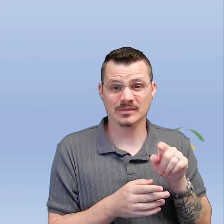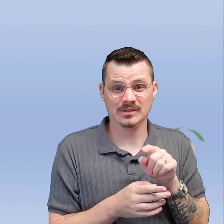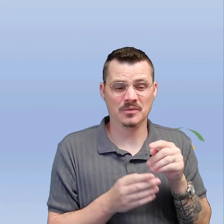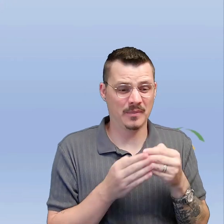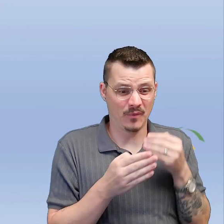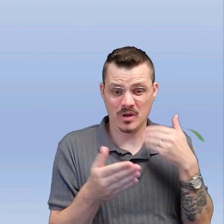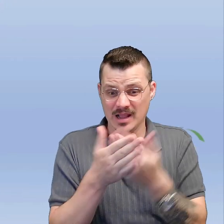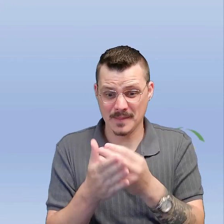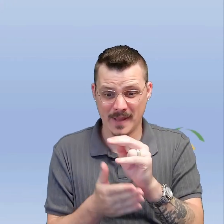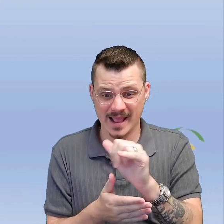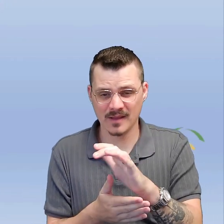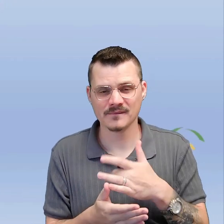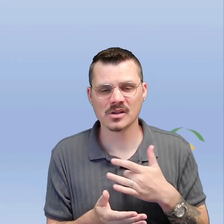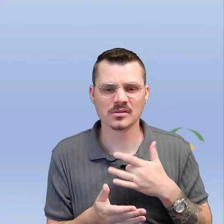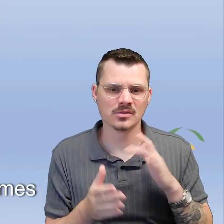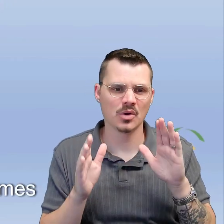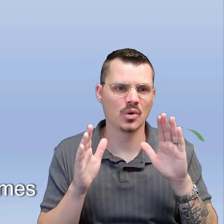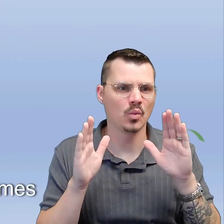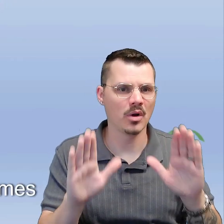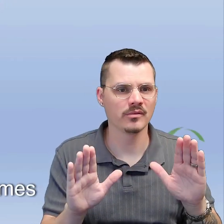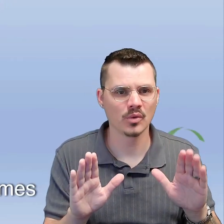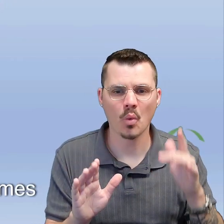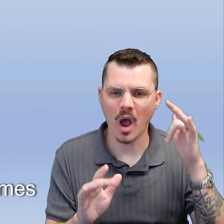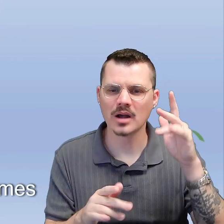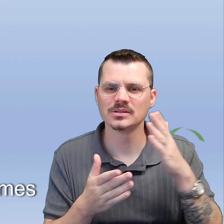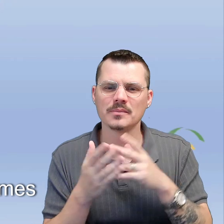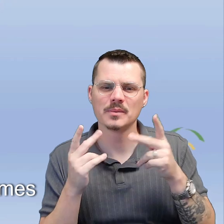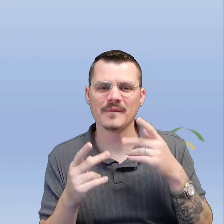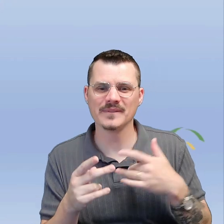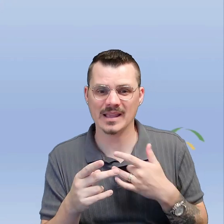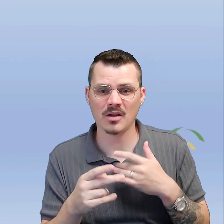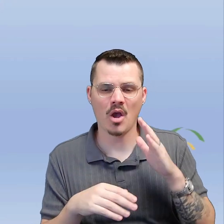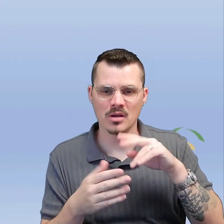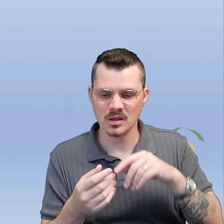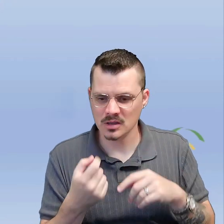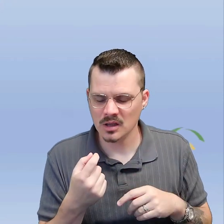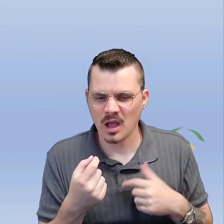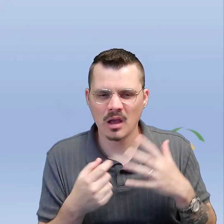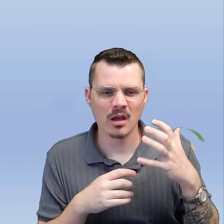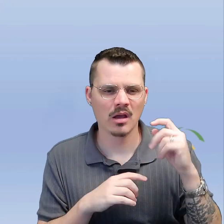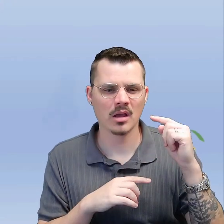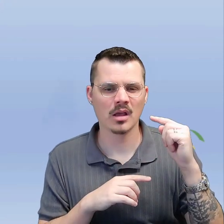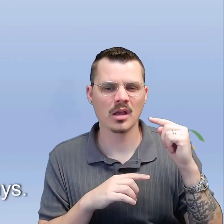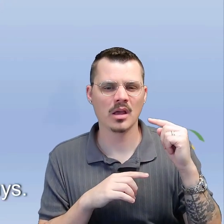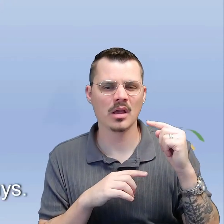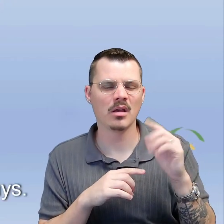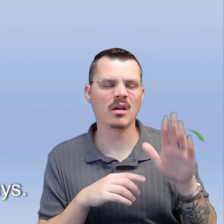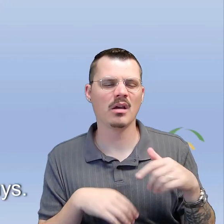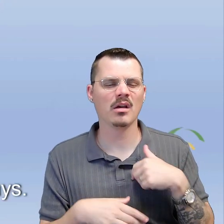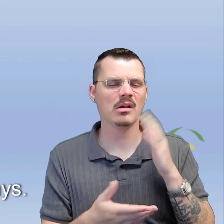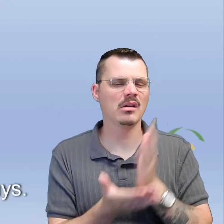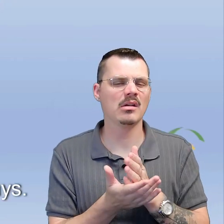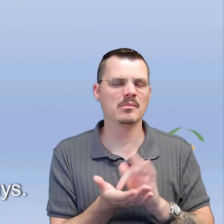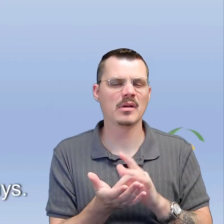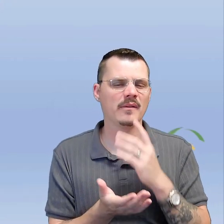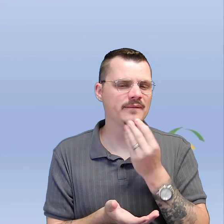feels wonderful. It's one of the reasons people sometimes pull back on their meds a little. Well, I'll just skip it